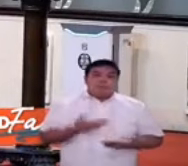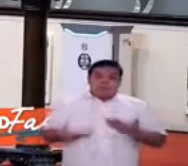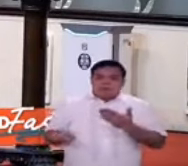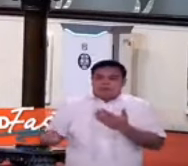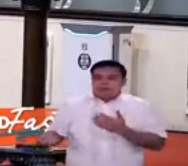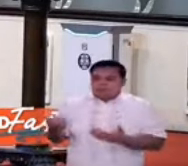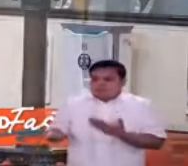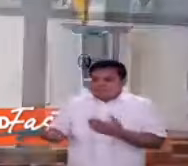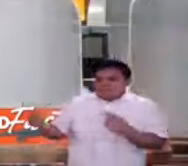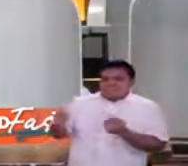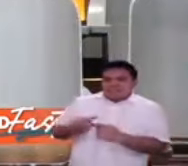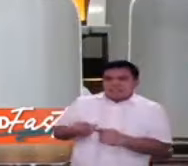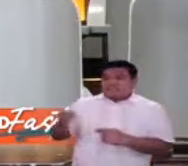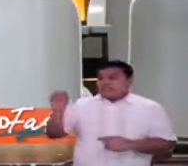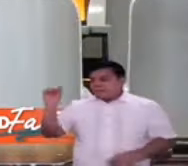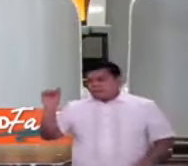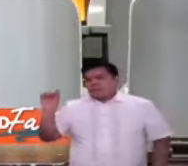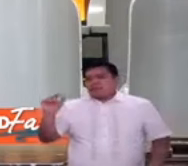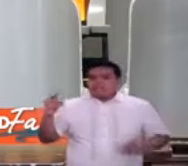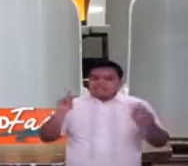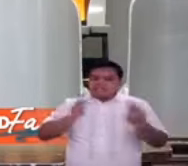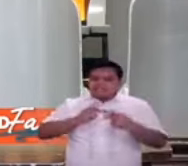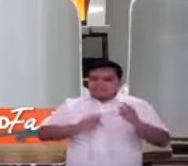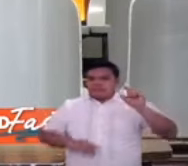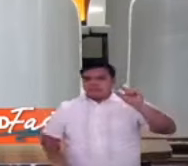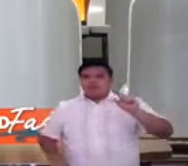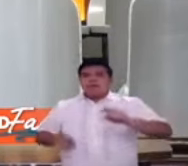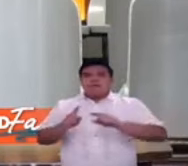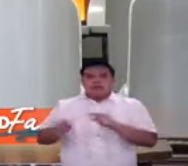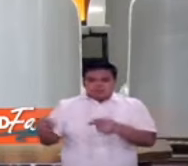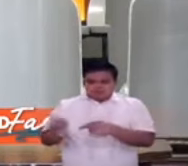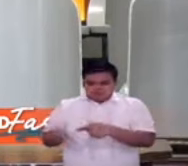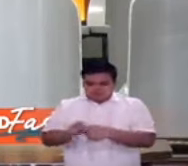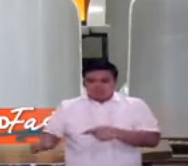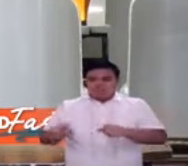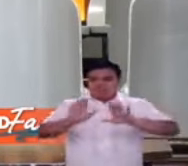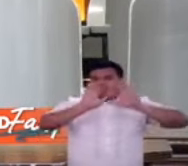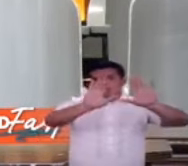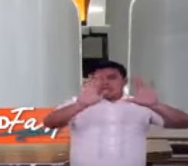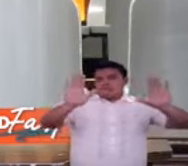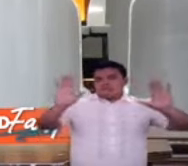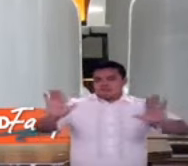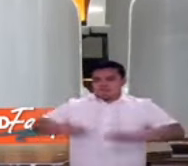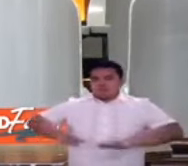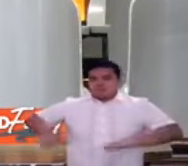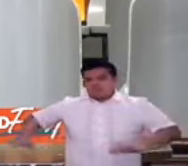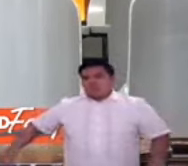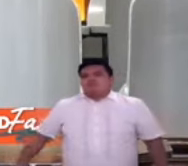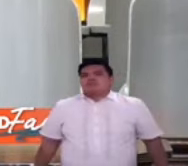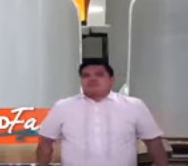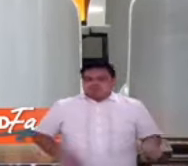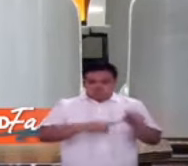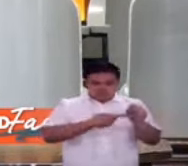siguro. Kadyot lang ba ang sakit? Train your children. We must begin